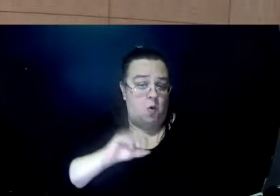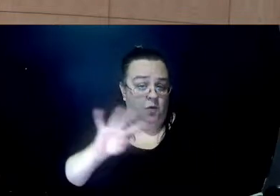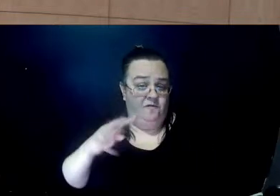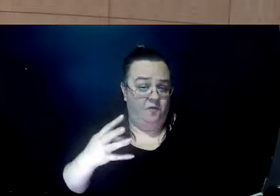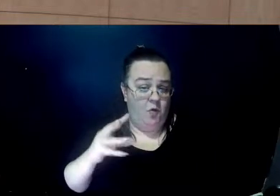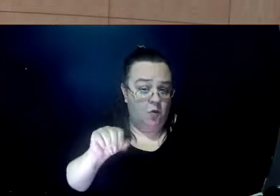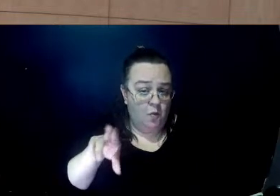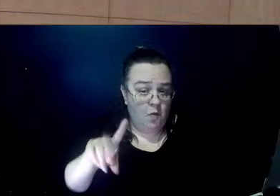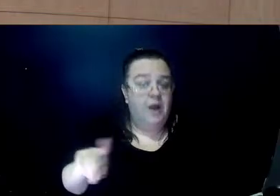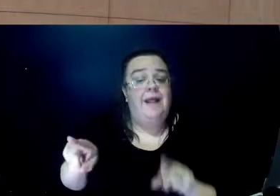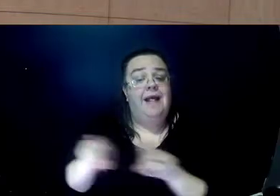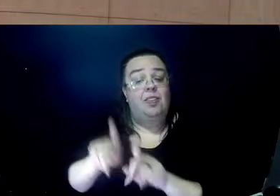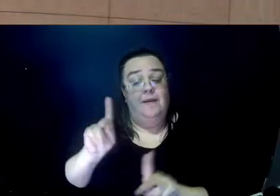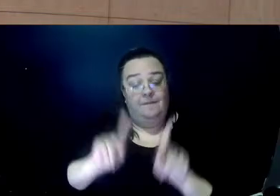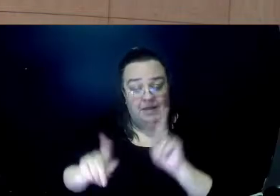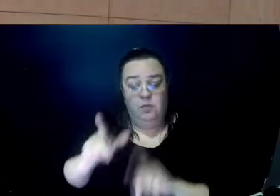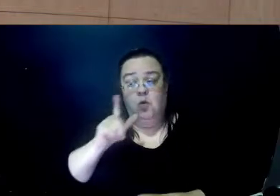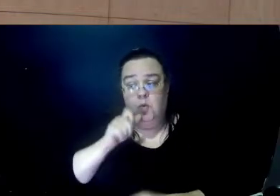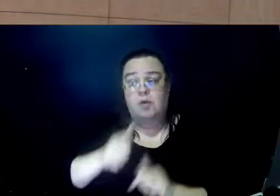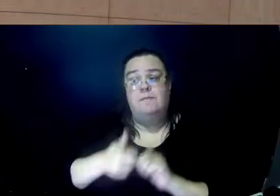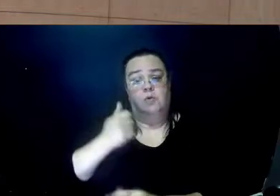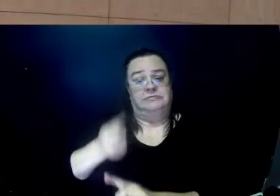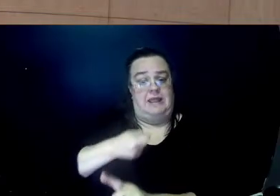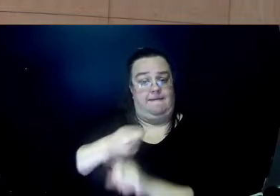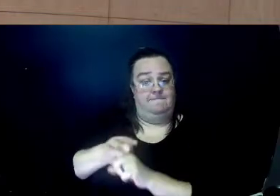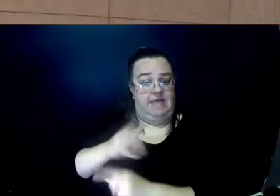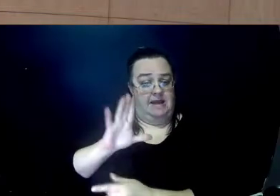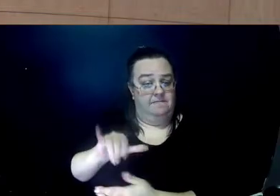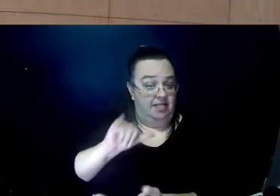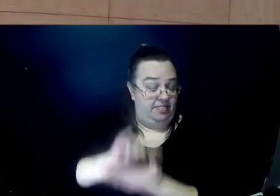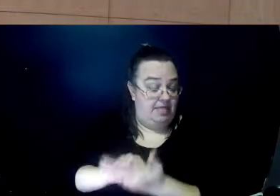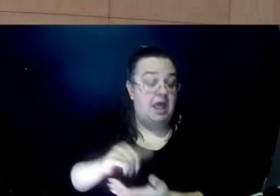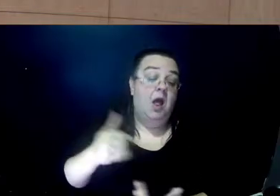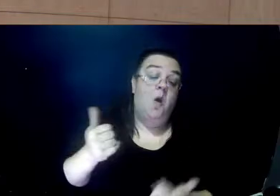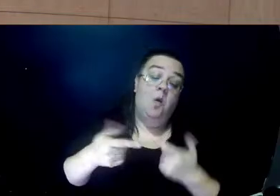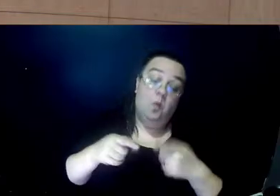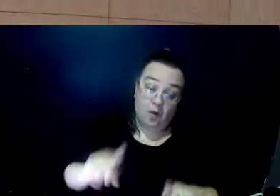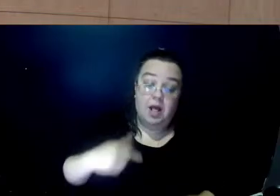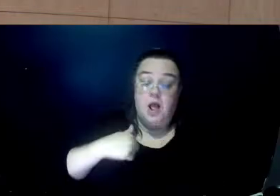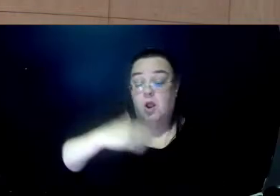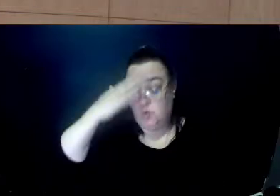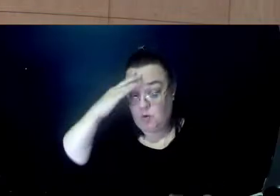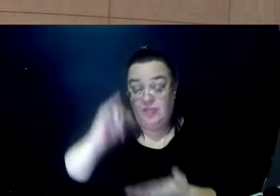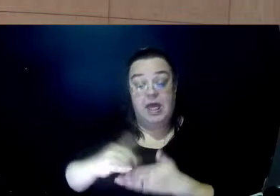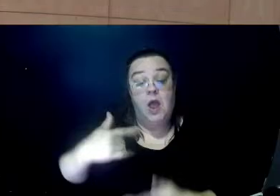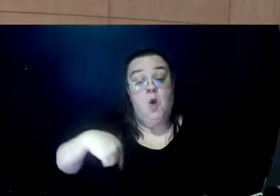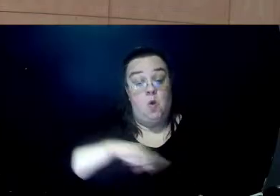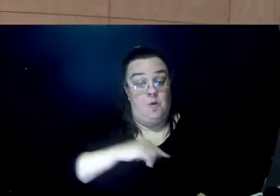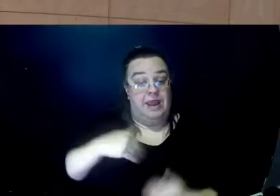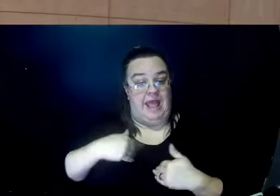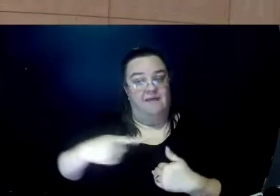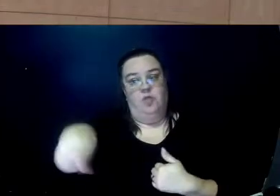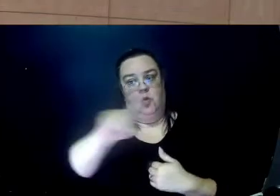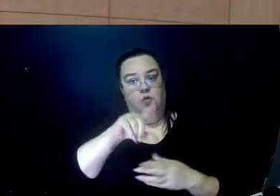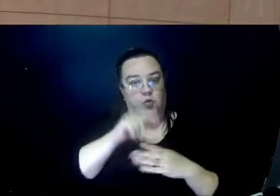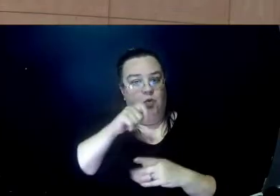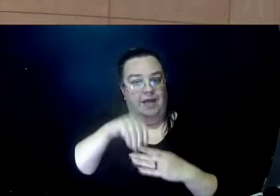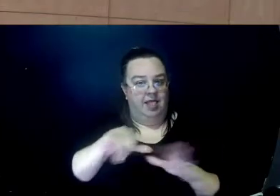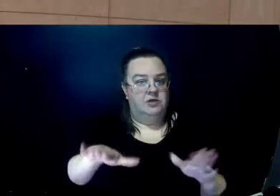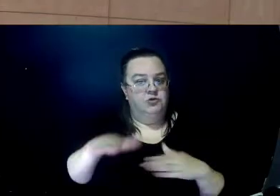as the people who are impacted by it, while I know we have experts in the room